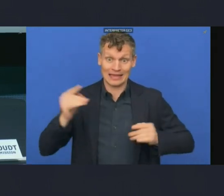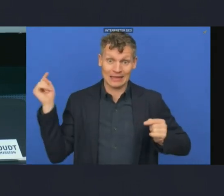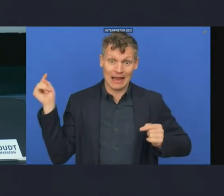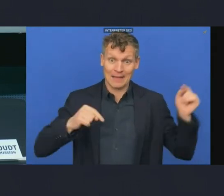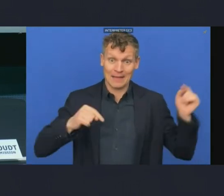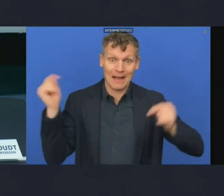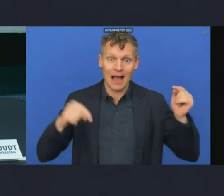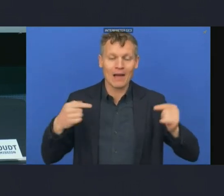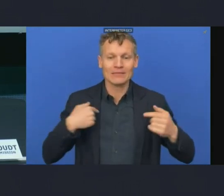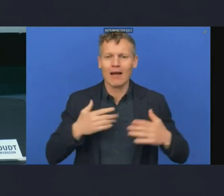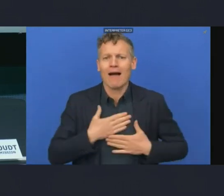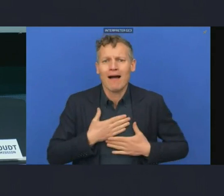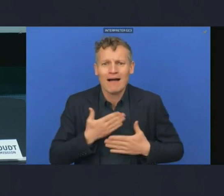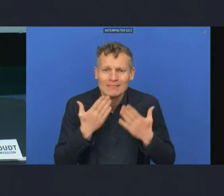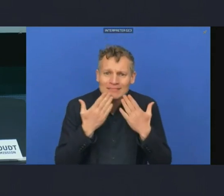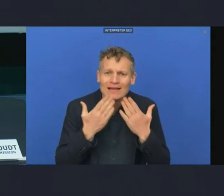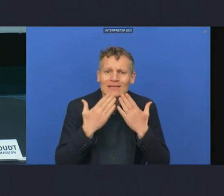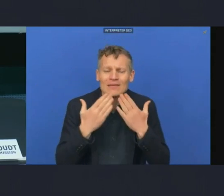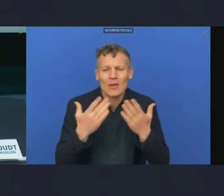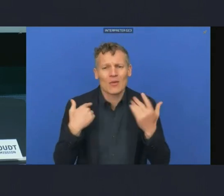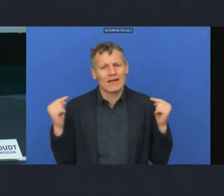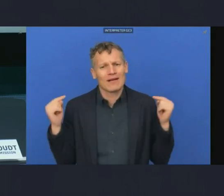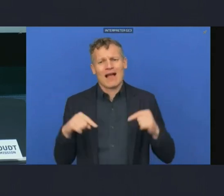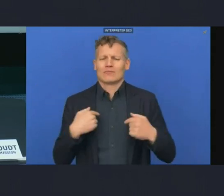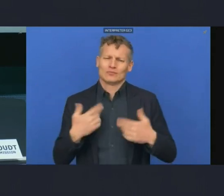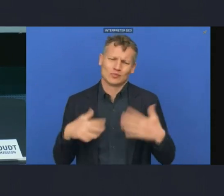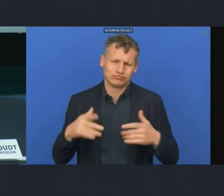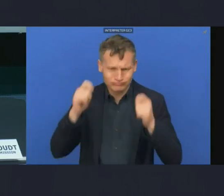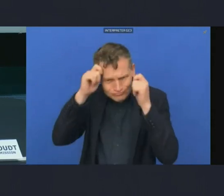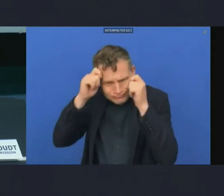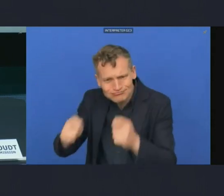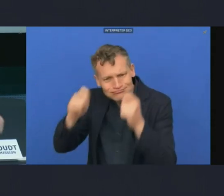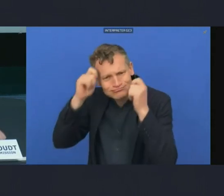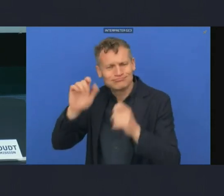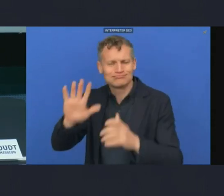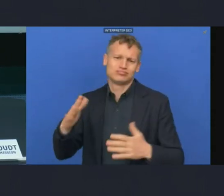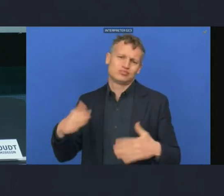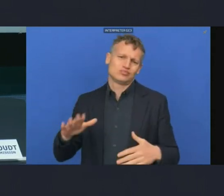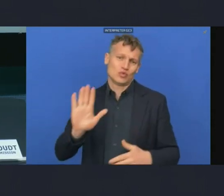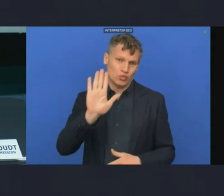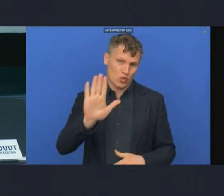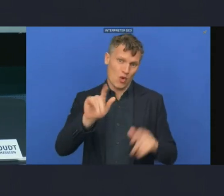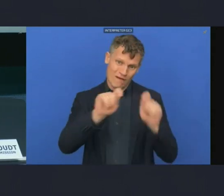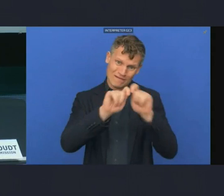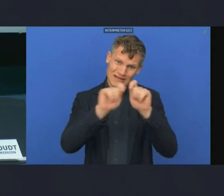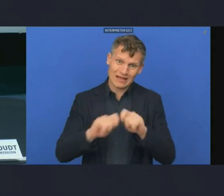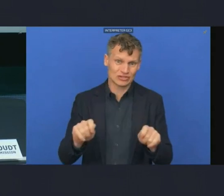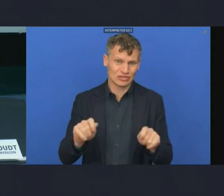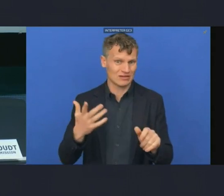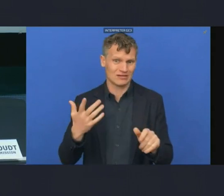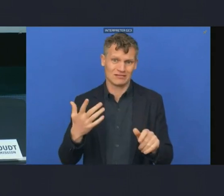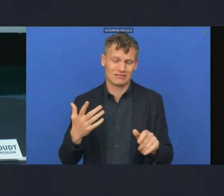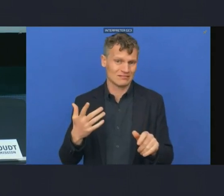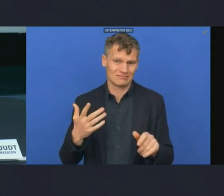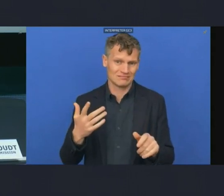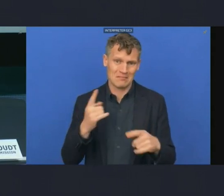this. And I think this deserves really deep respect from your federation and probably many other federations who have done behind the scenes